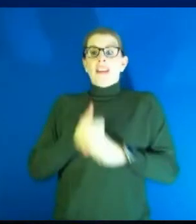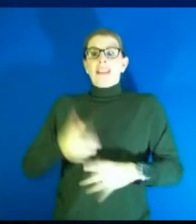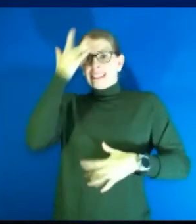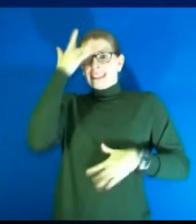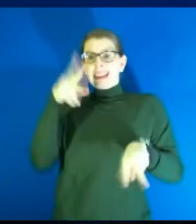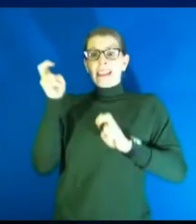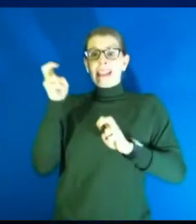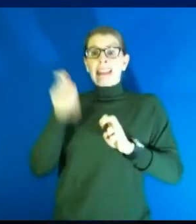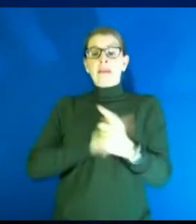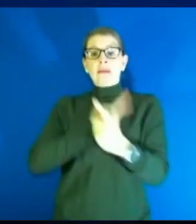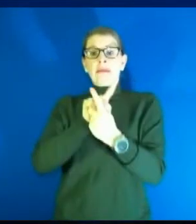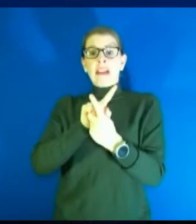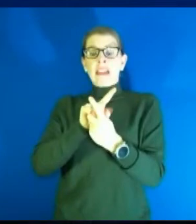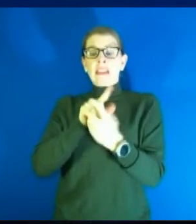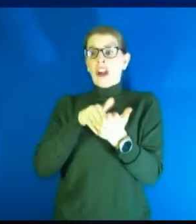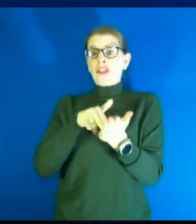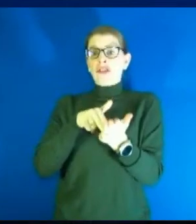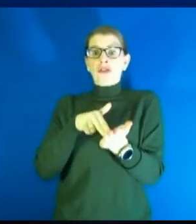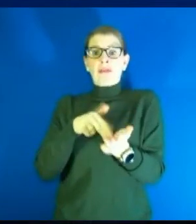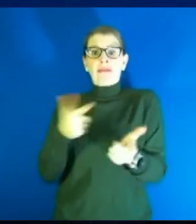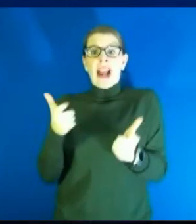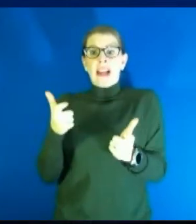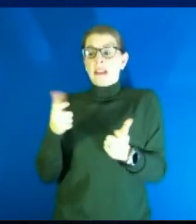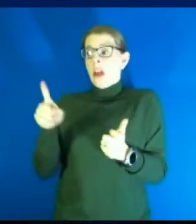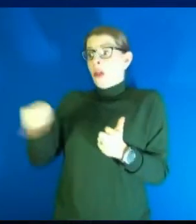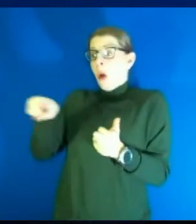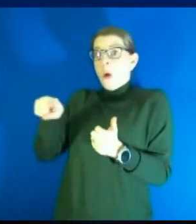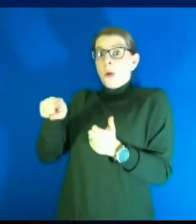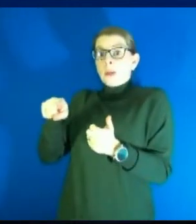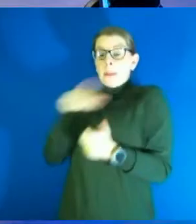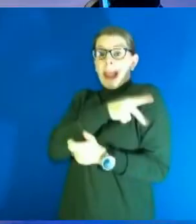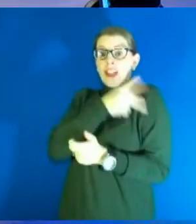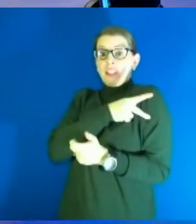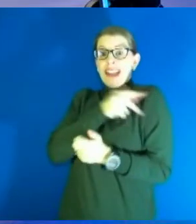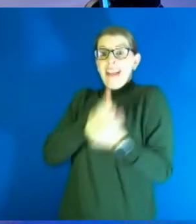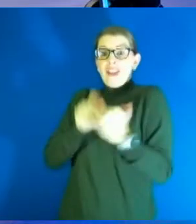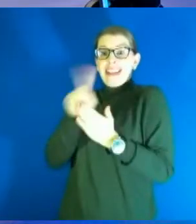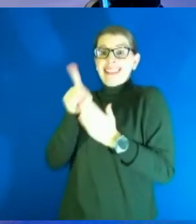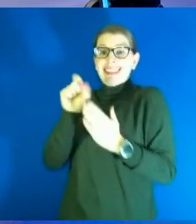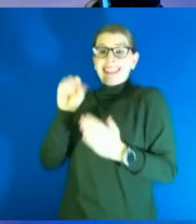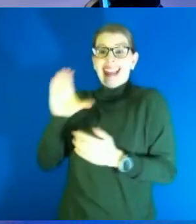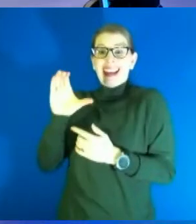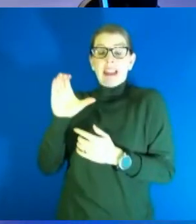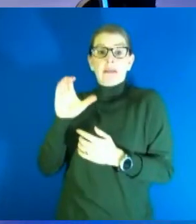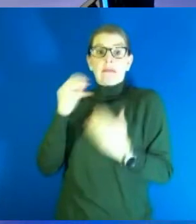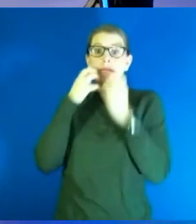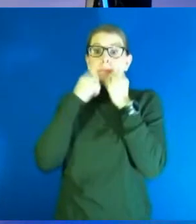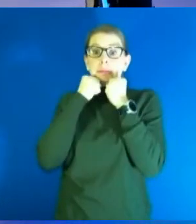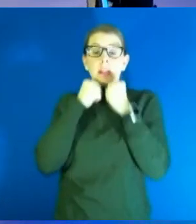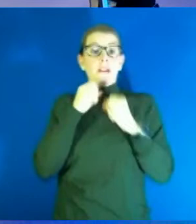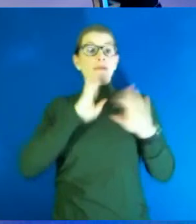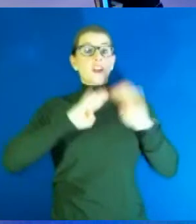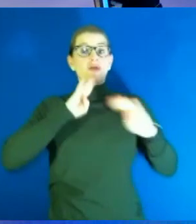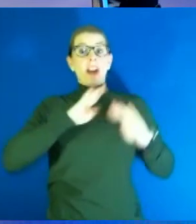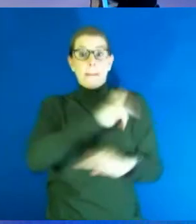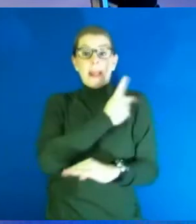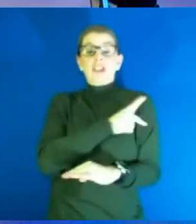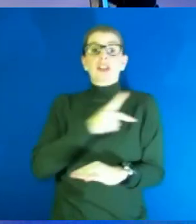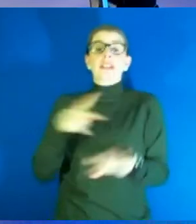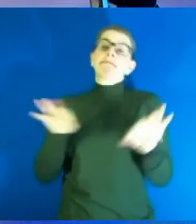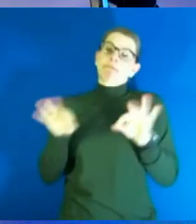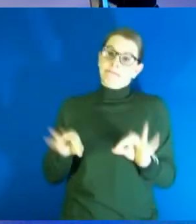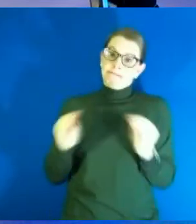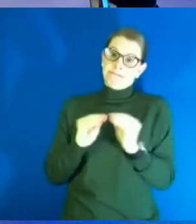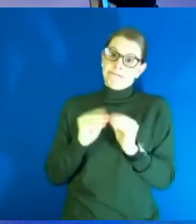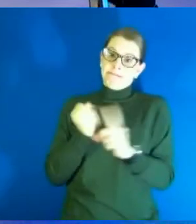just because for those patients, every second counts. So Tiffany, frustrated patients? Yes. Tell me about absolutely. that. Tell me about some of your